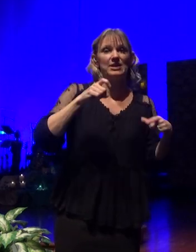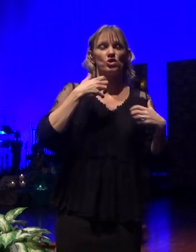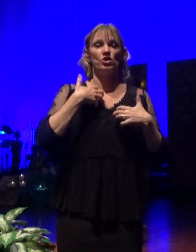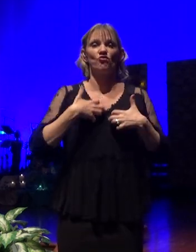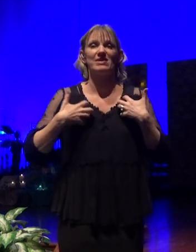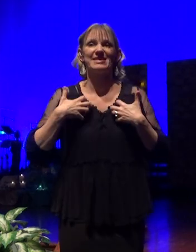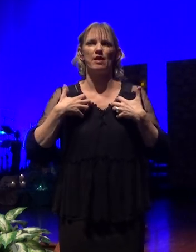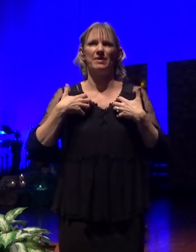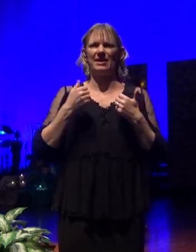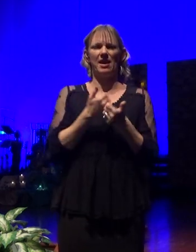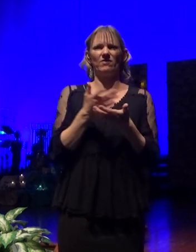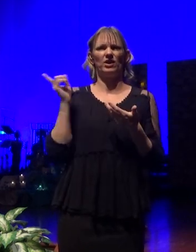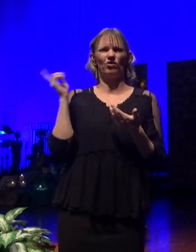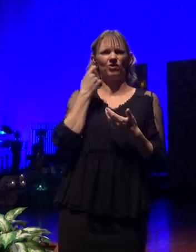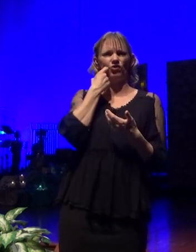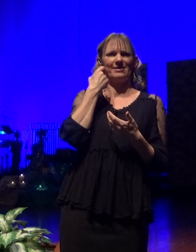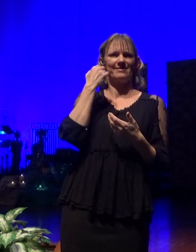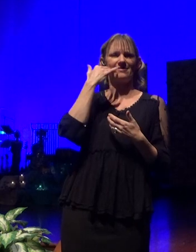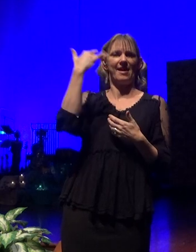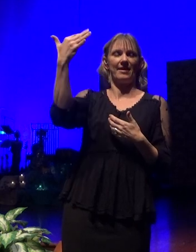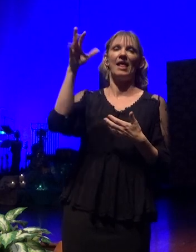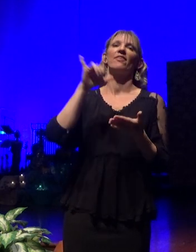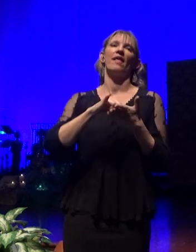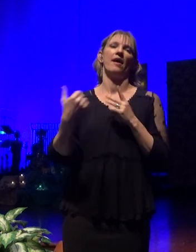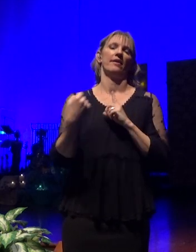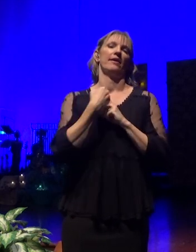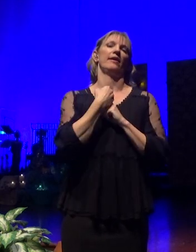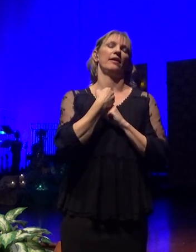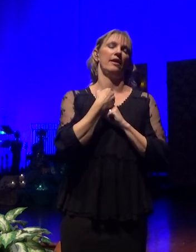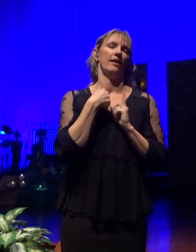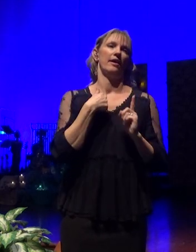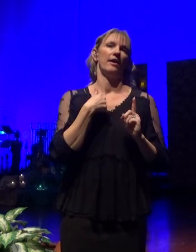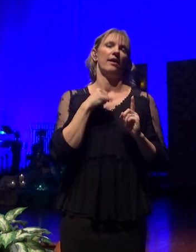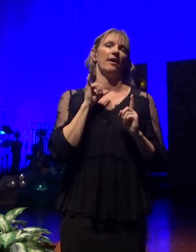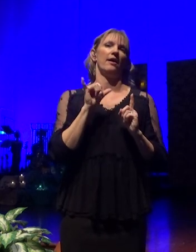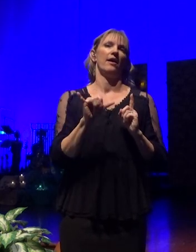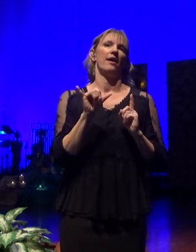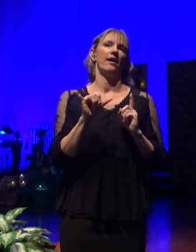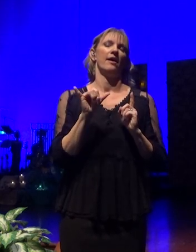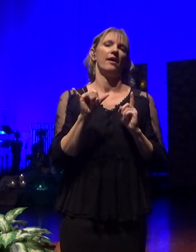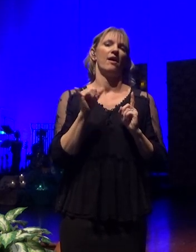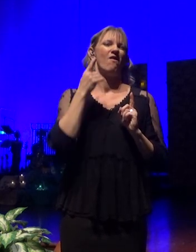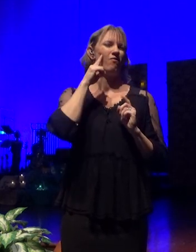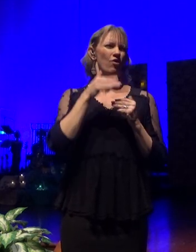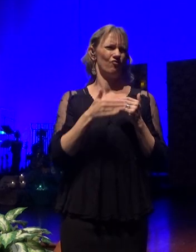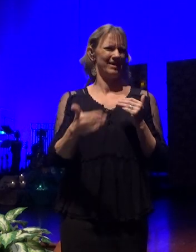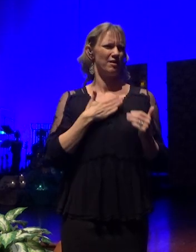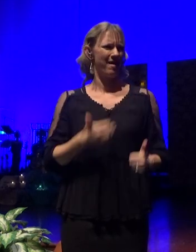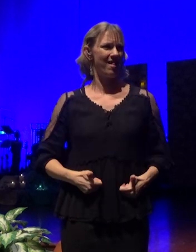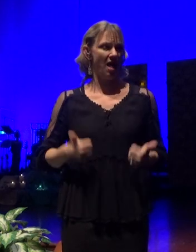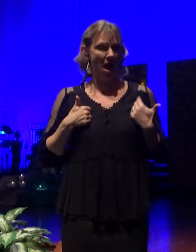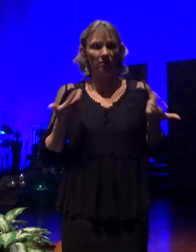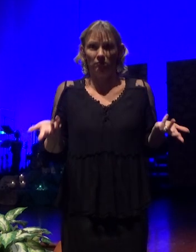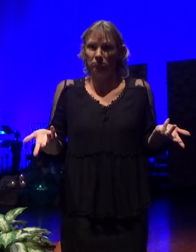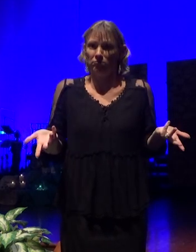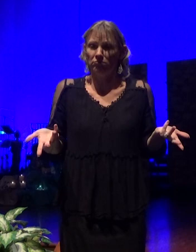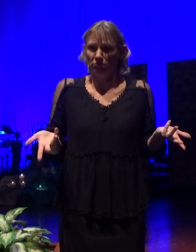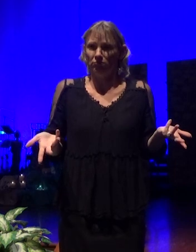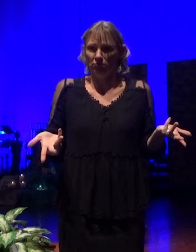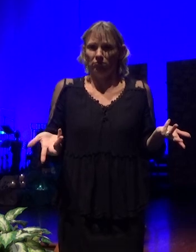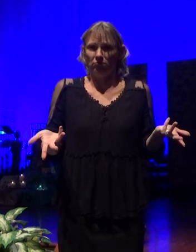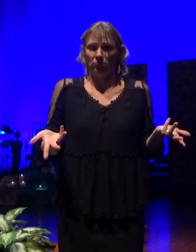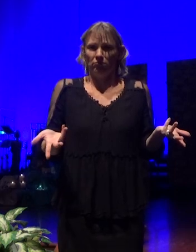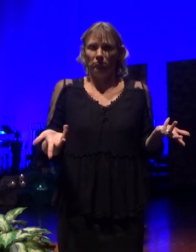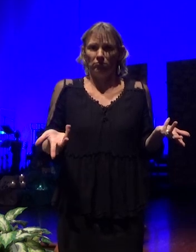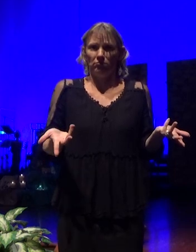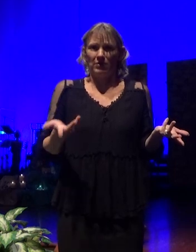she sang, and that hit me. And I thought, you know what? For the sake of the rest of my life, how